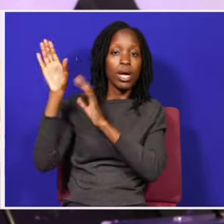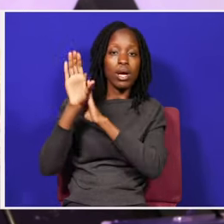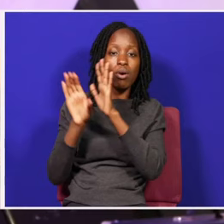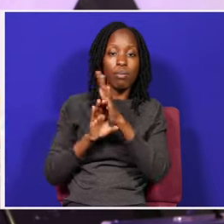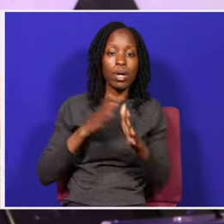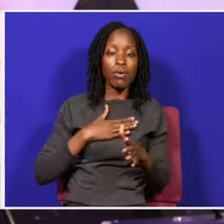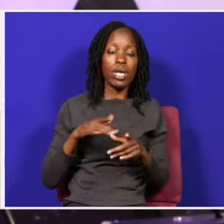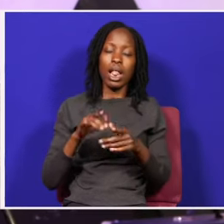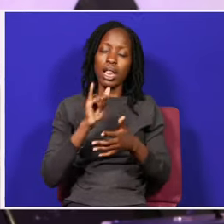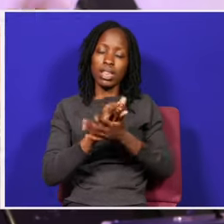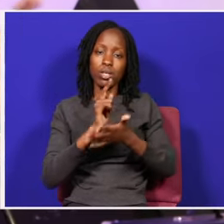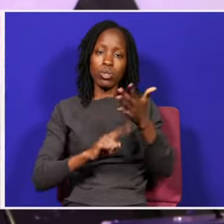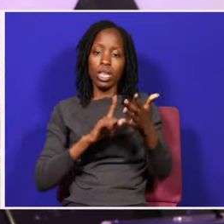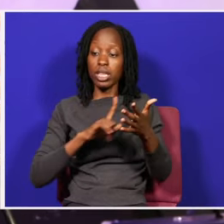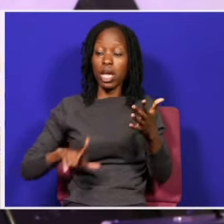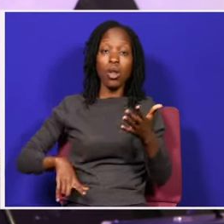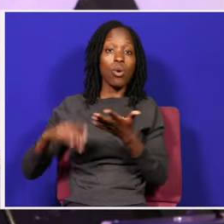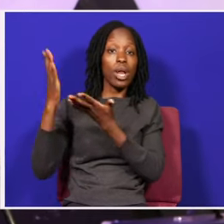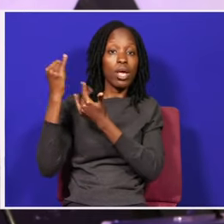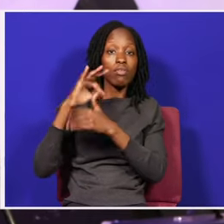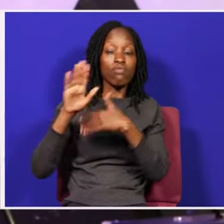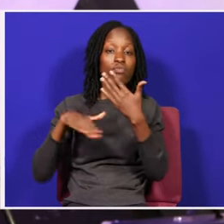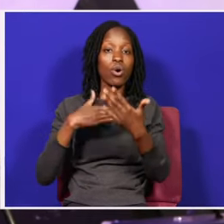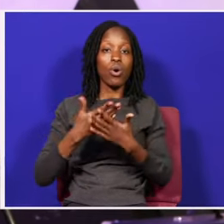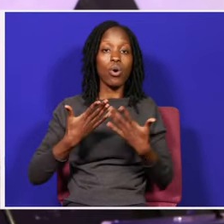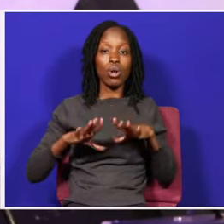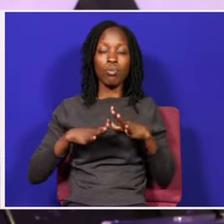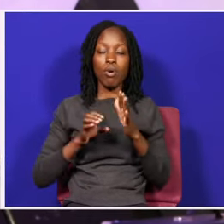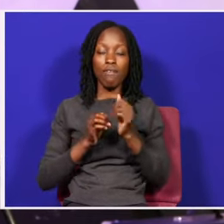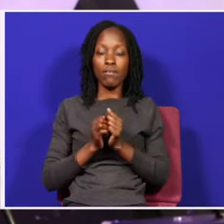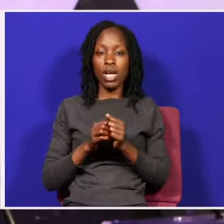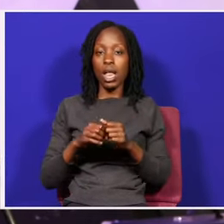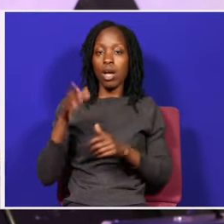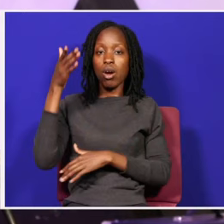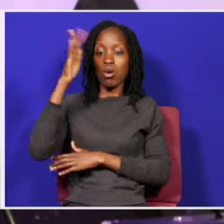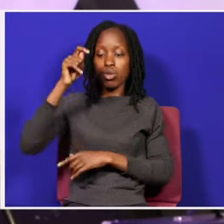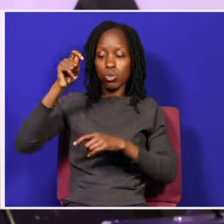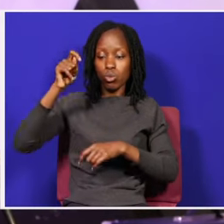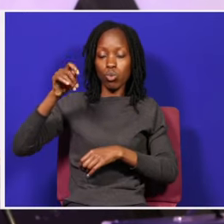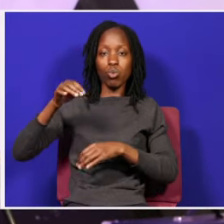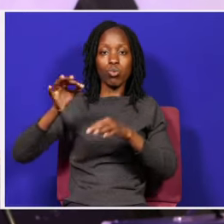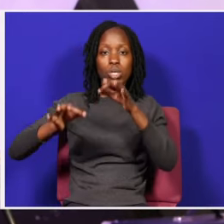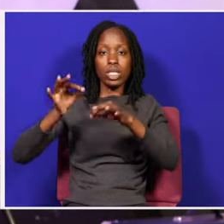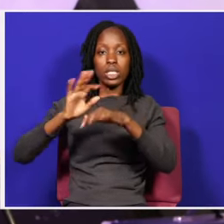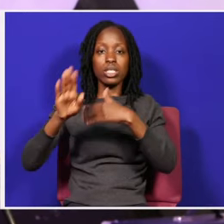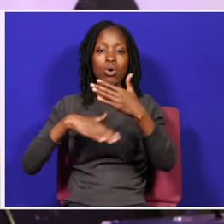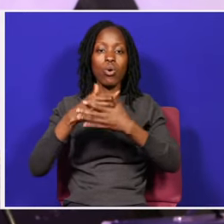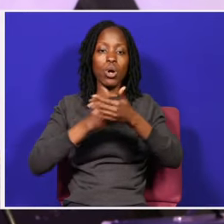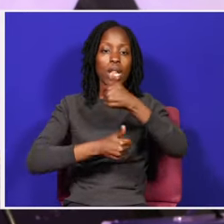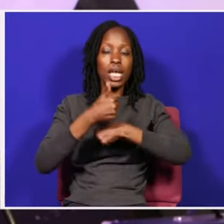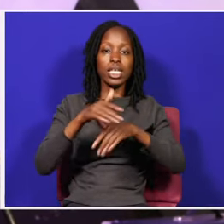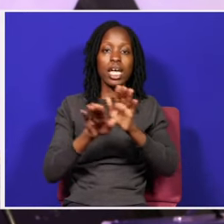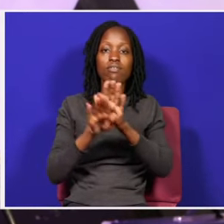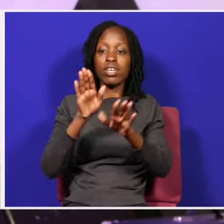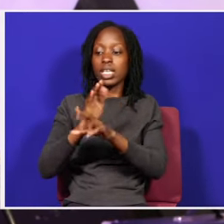is what God expects of every person. Verse 14 says, for God will judge every action, including everything